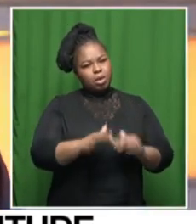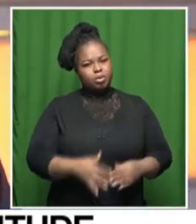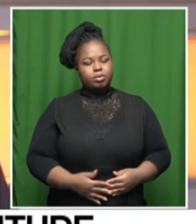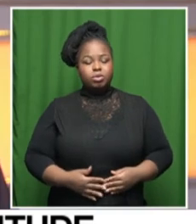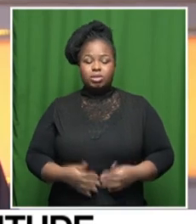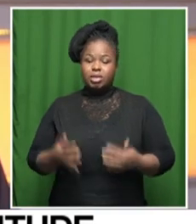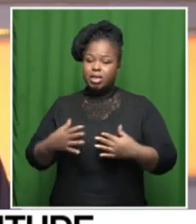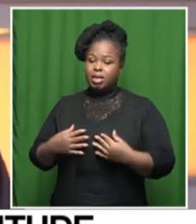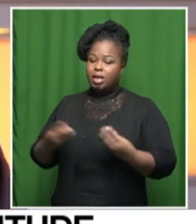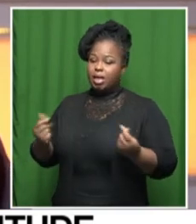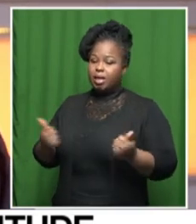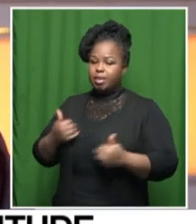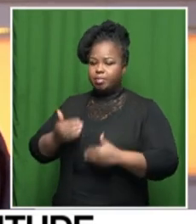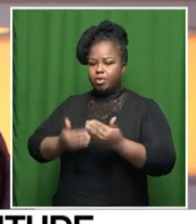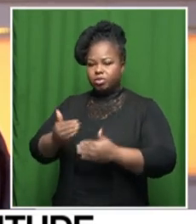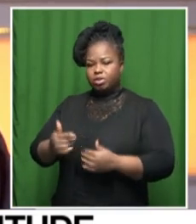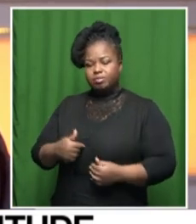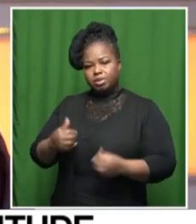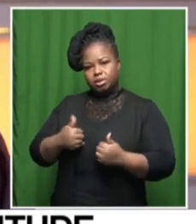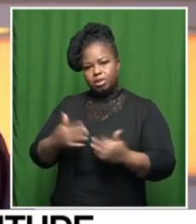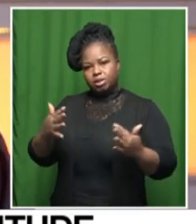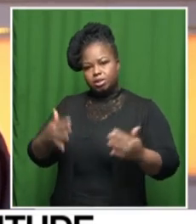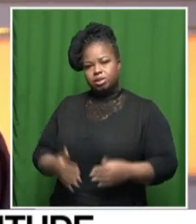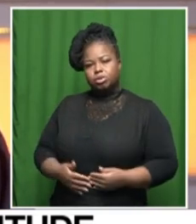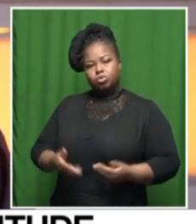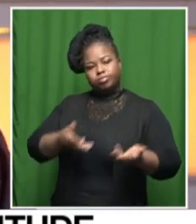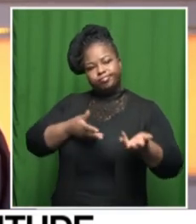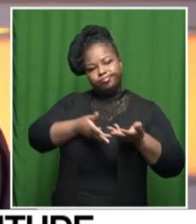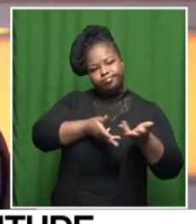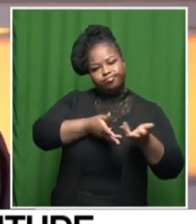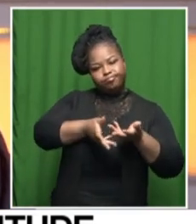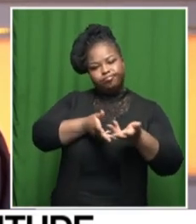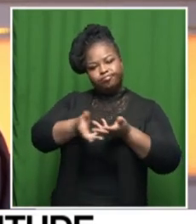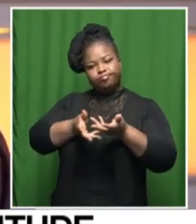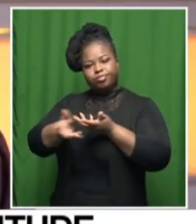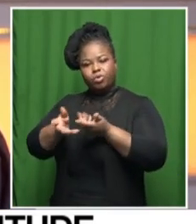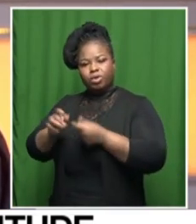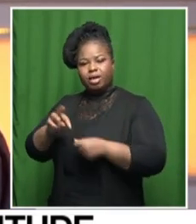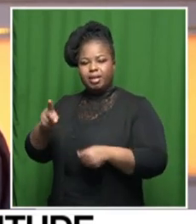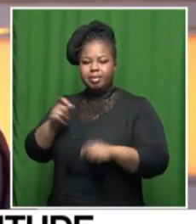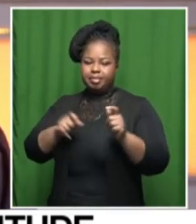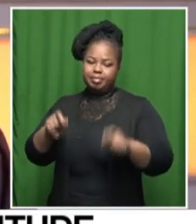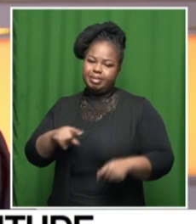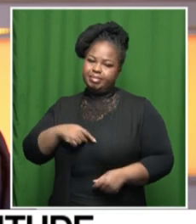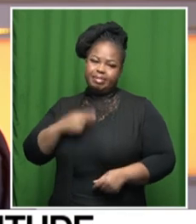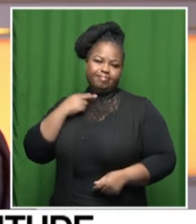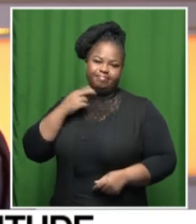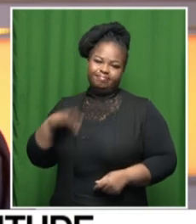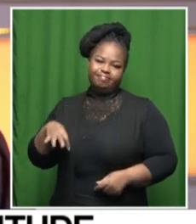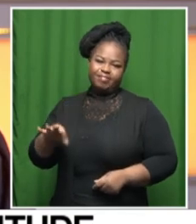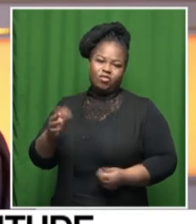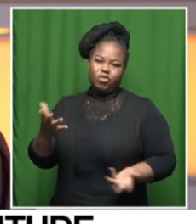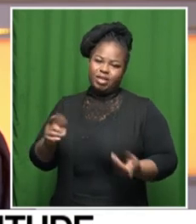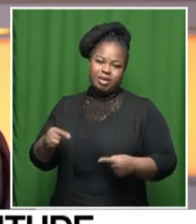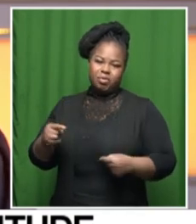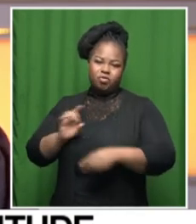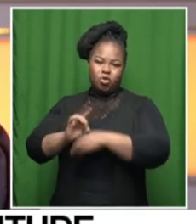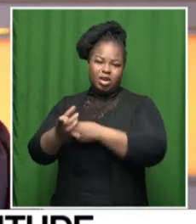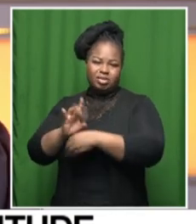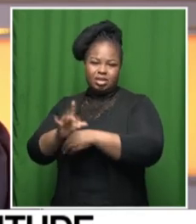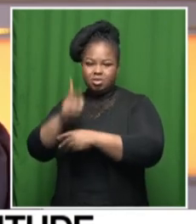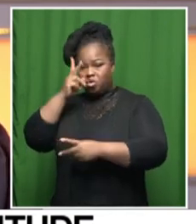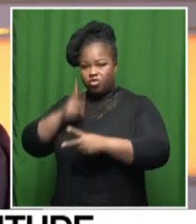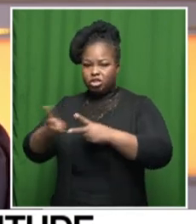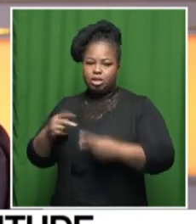healing process, well, I started speaking to other people, since I couldn't afford to take myself to counseling and so